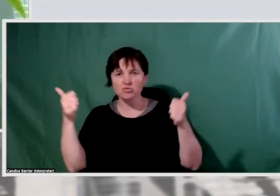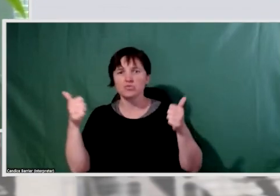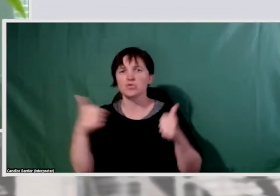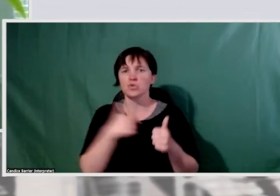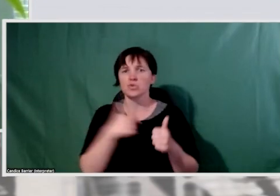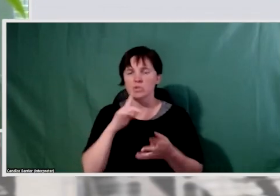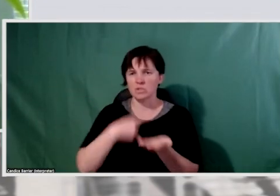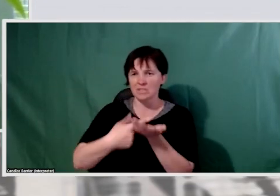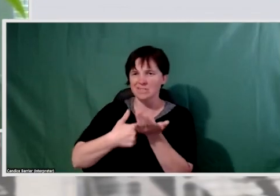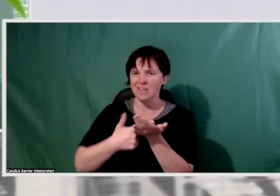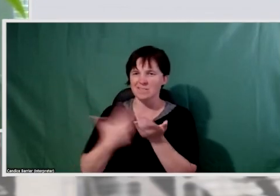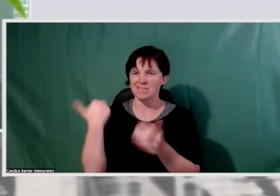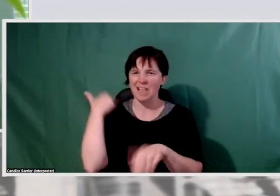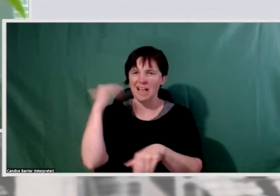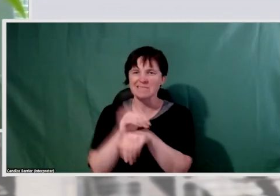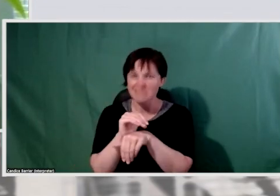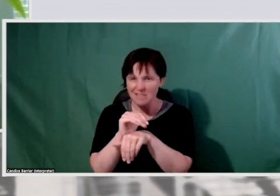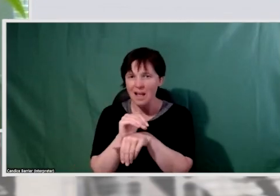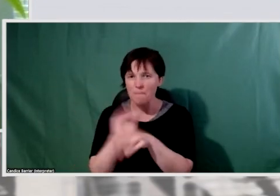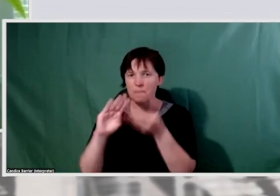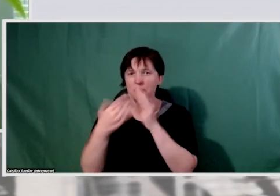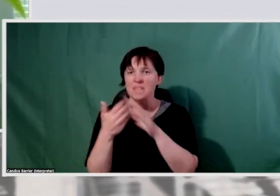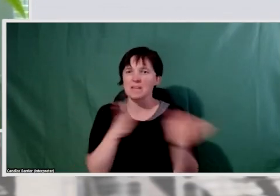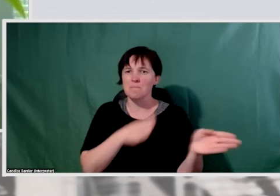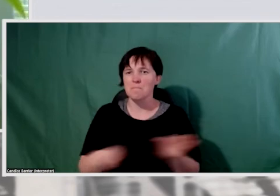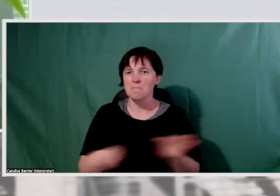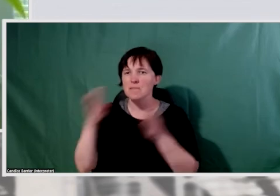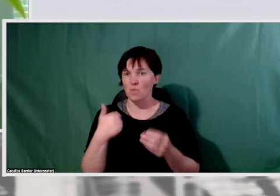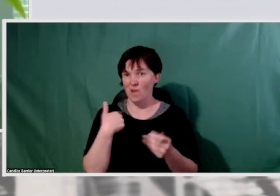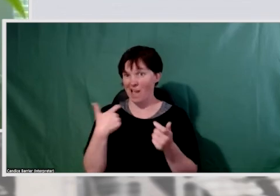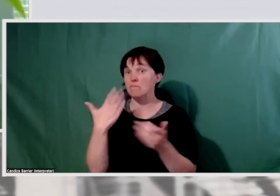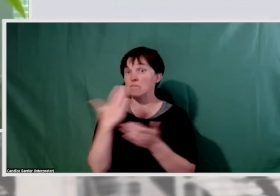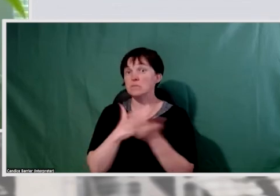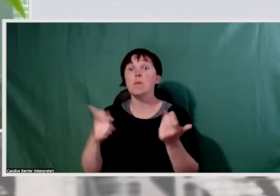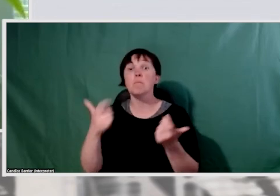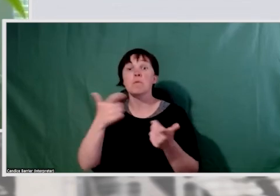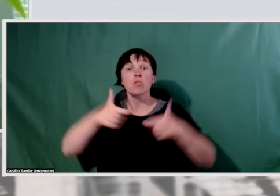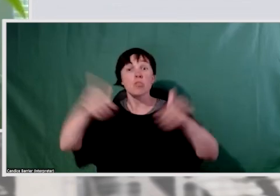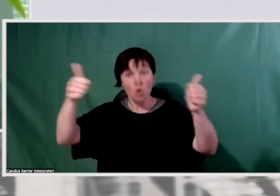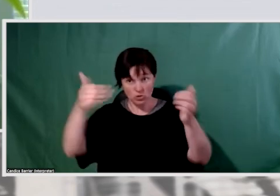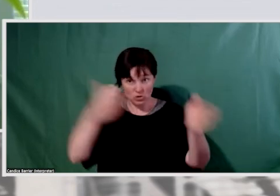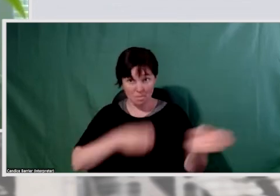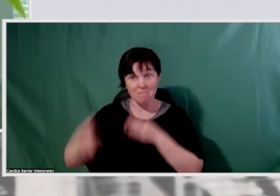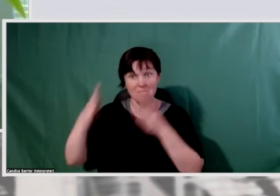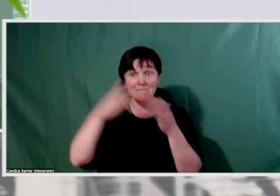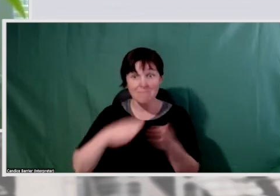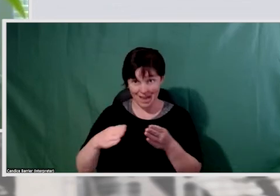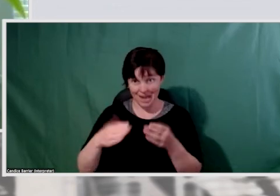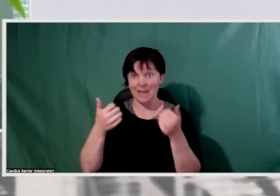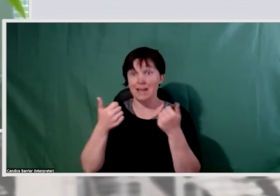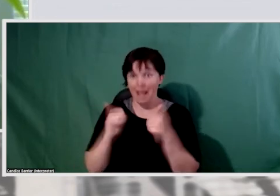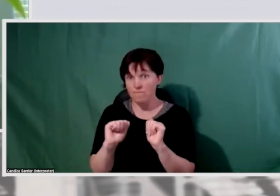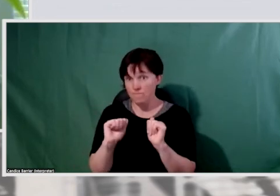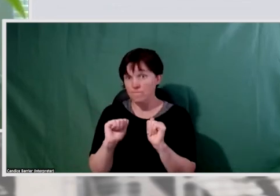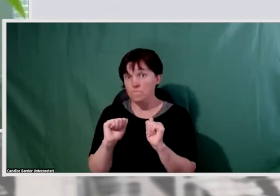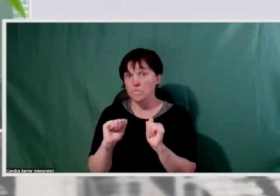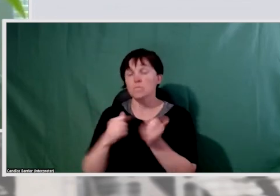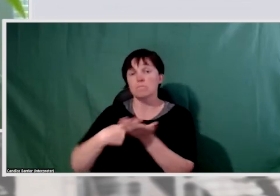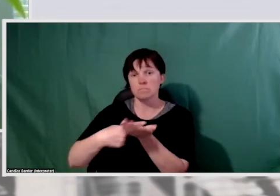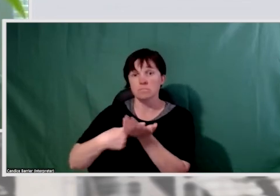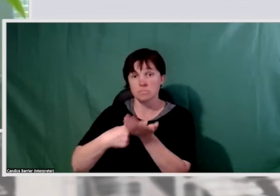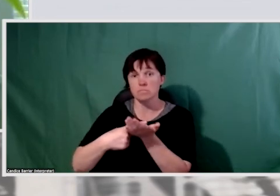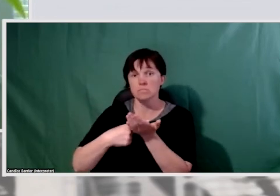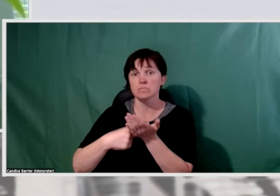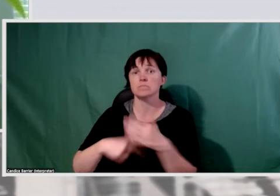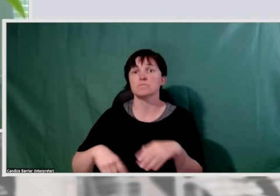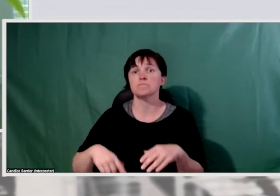in the city planning meeting, but we do have some larger planning efforts that do help point those out to us. So the open space plan is a good